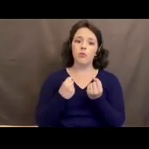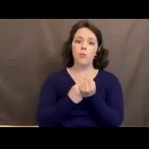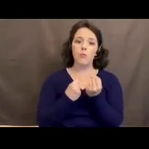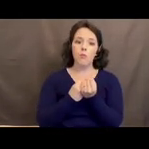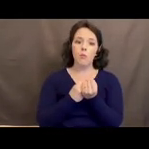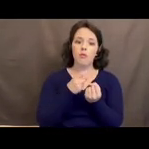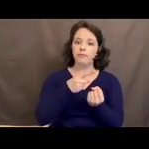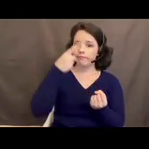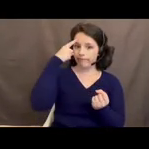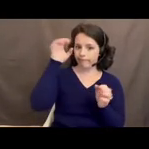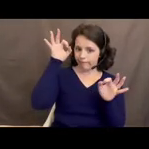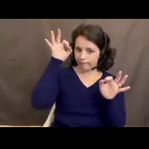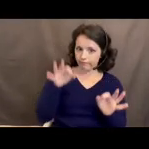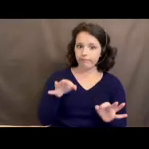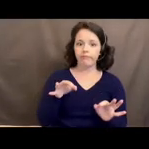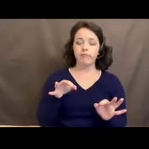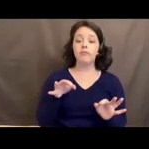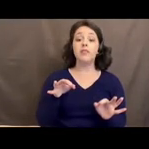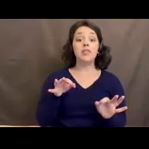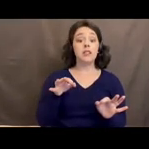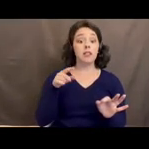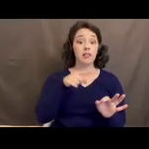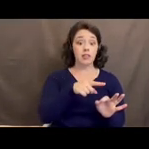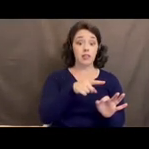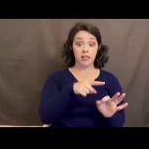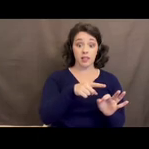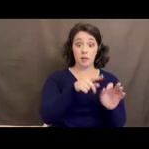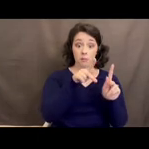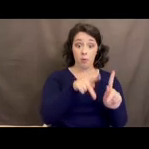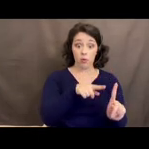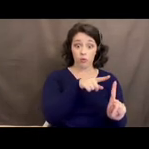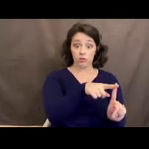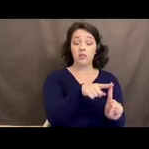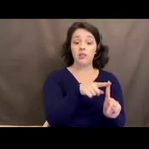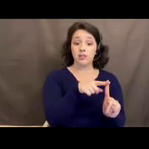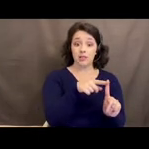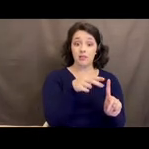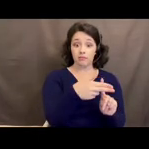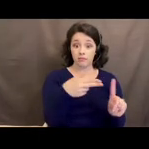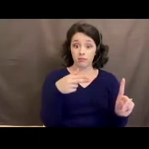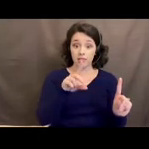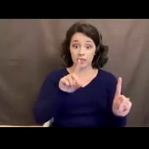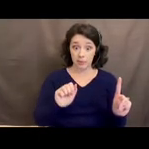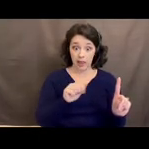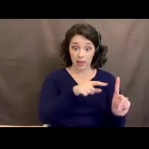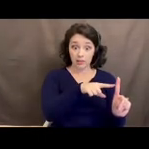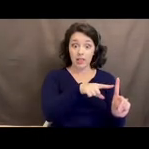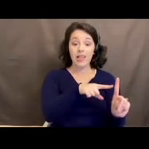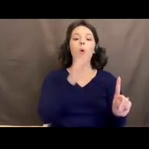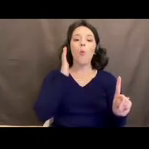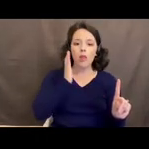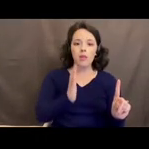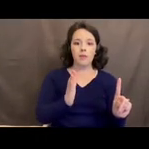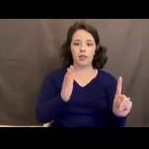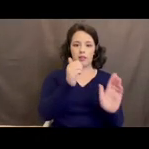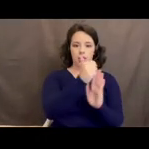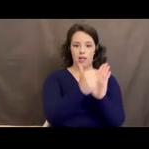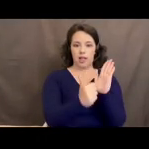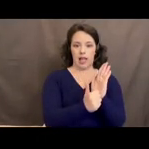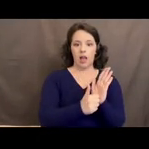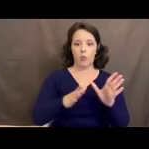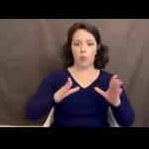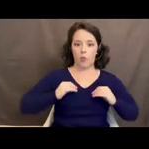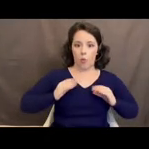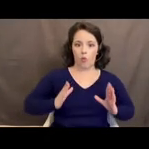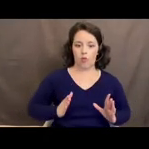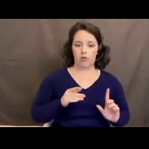disability is always the account owner. And this is on the next slide. If the account owner